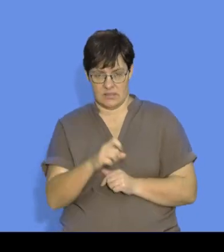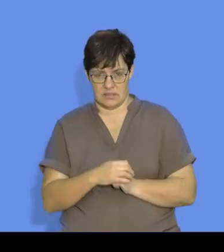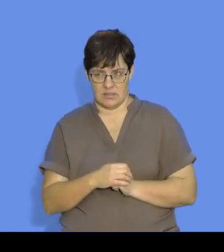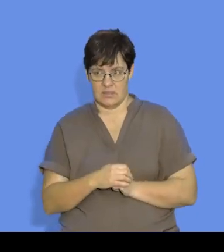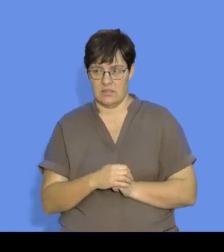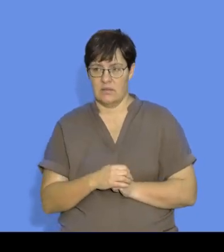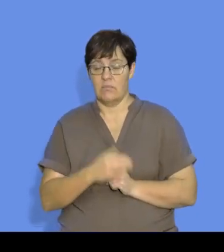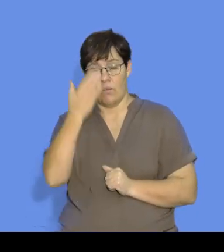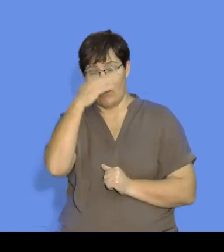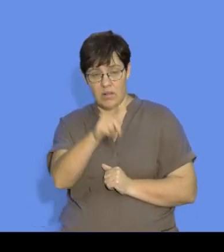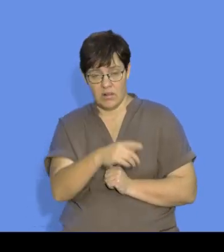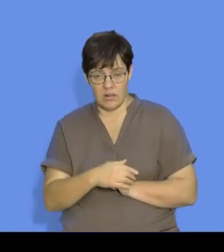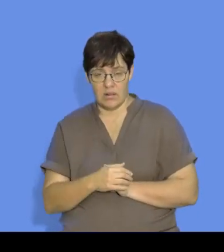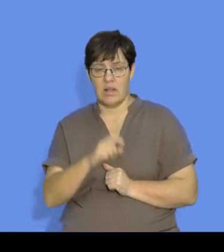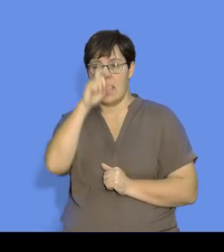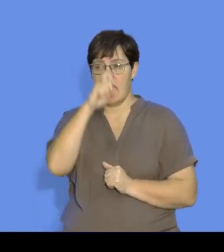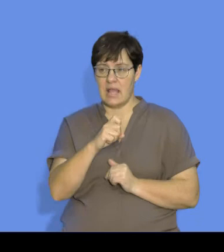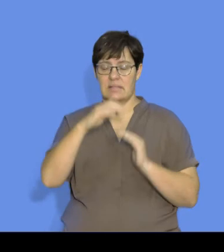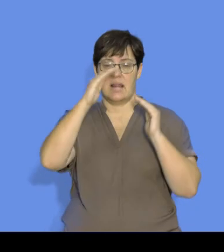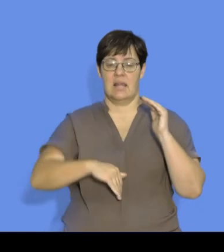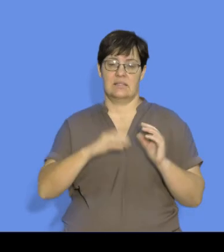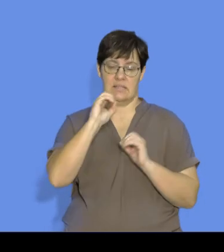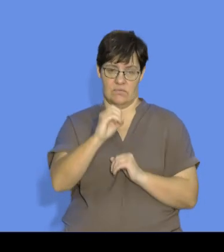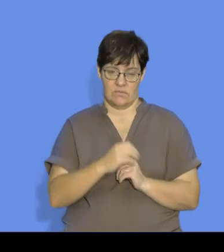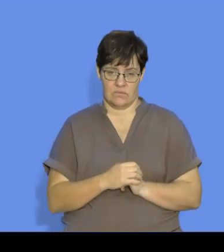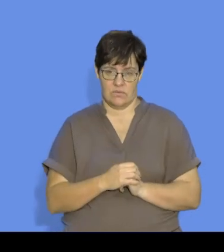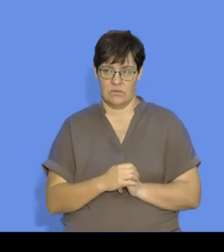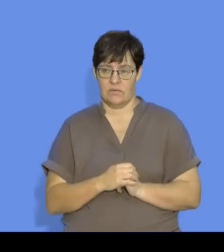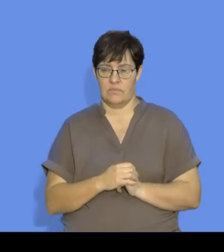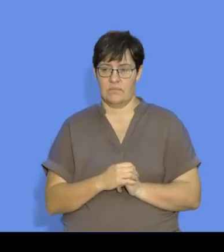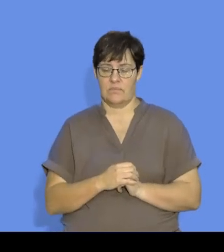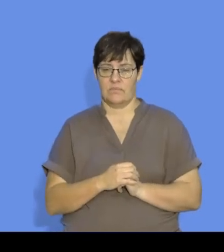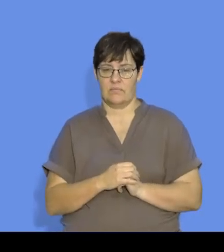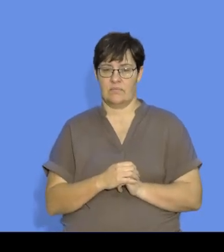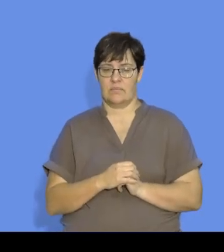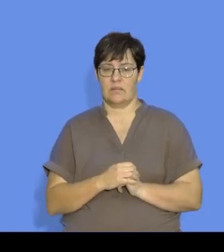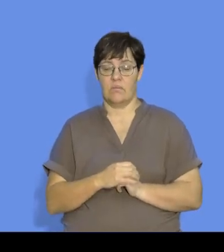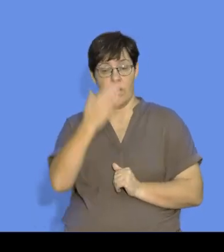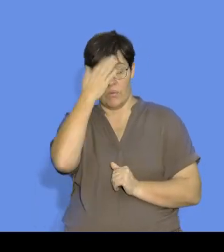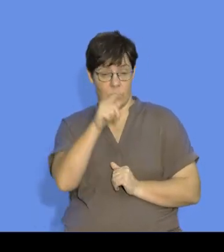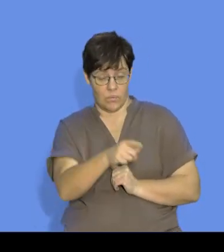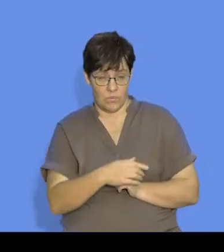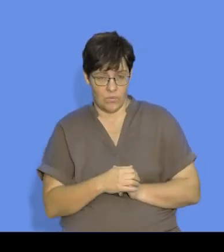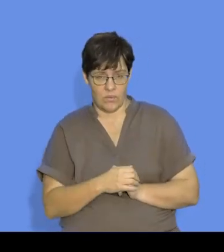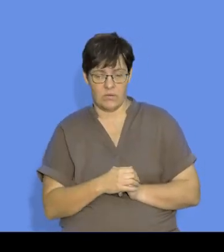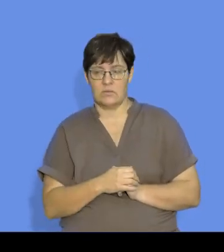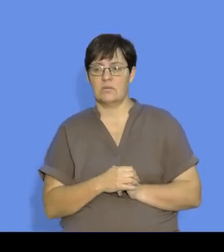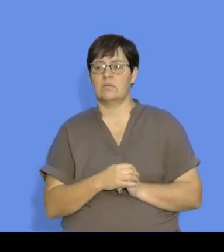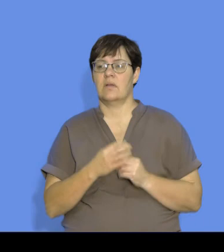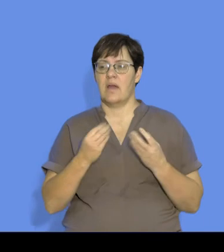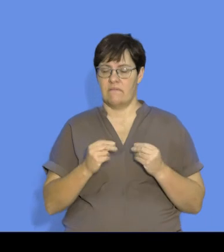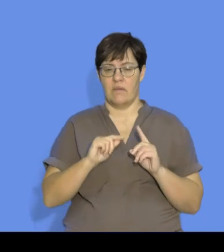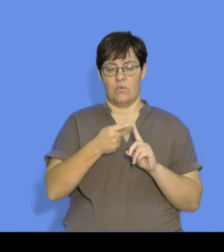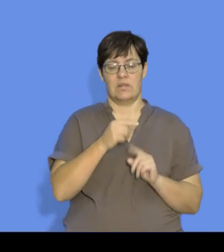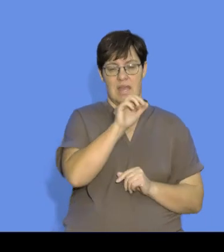x, and we know that x is less than 0, right? And knowing that, we also know that we have